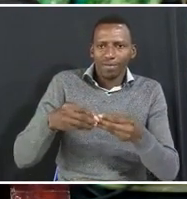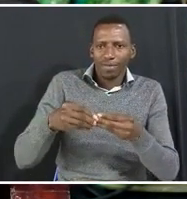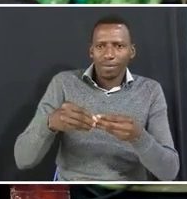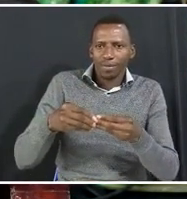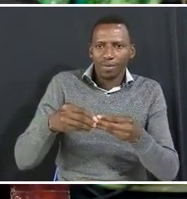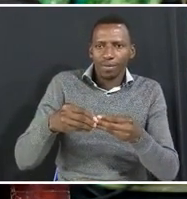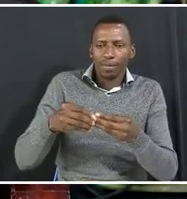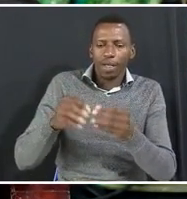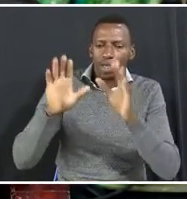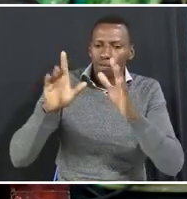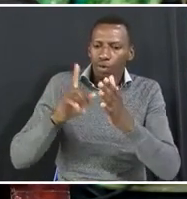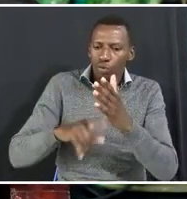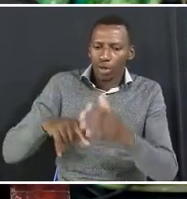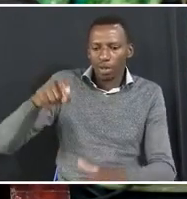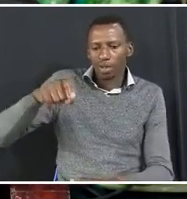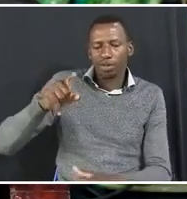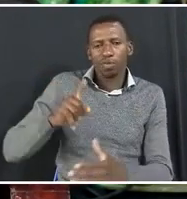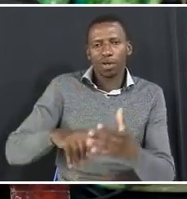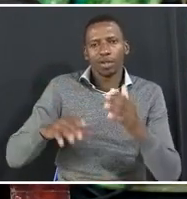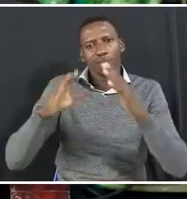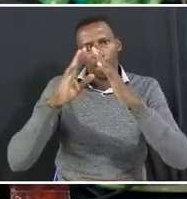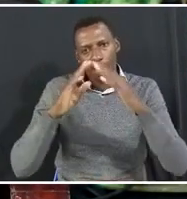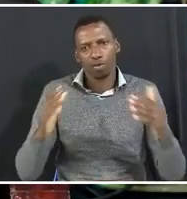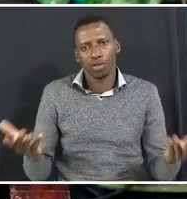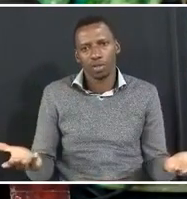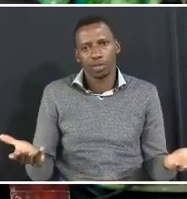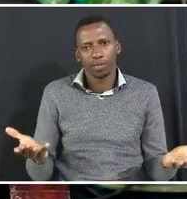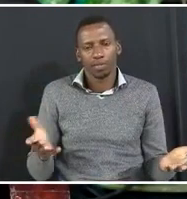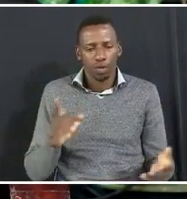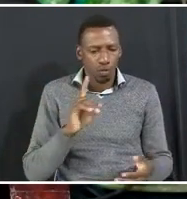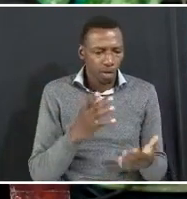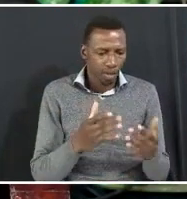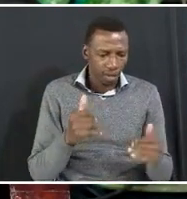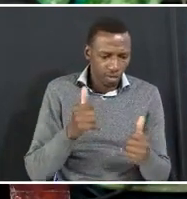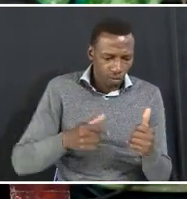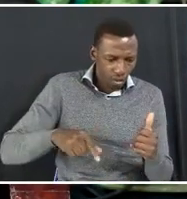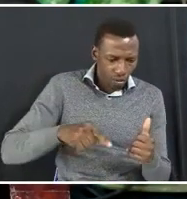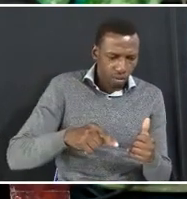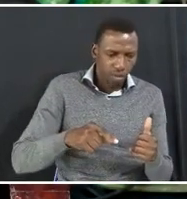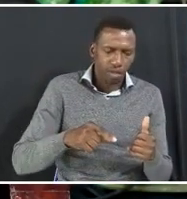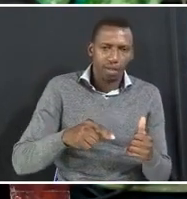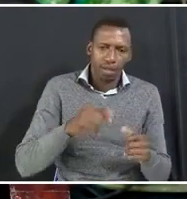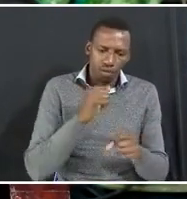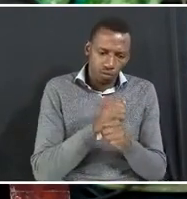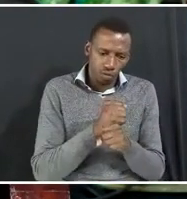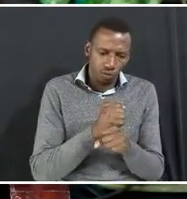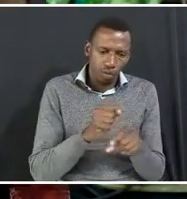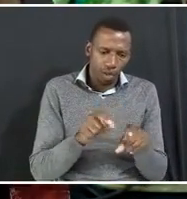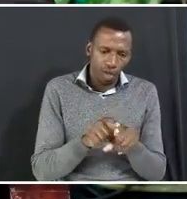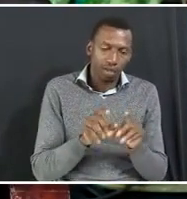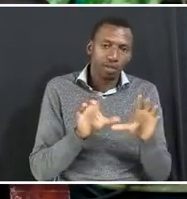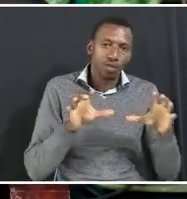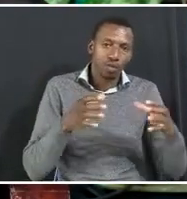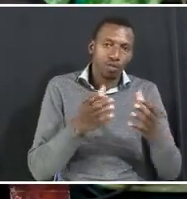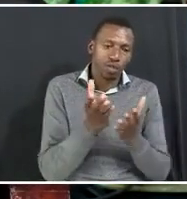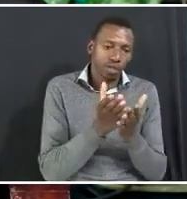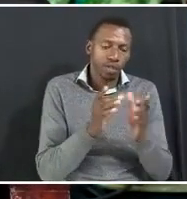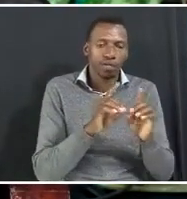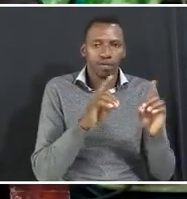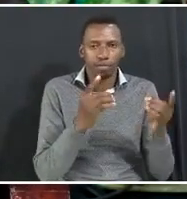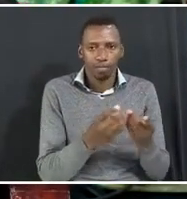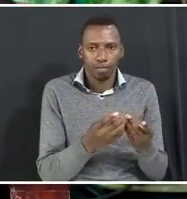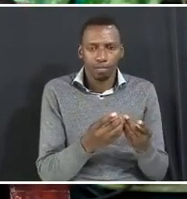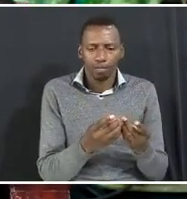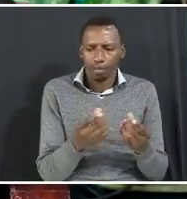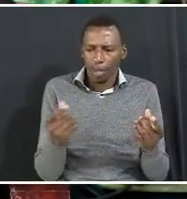shelter. That's one of the things that we do as a community service department. And resources came